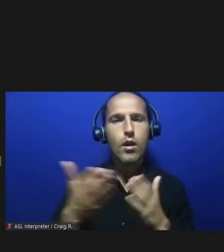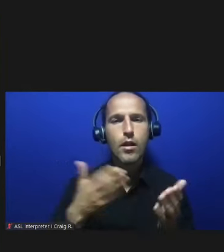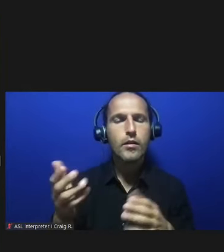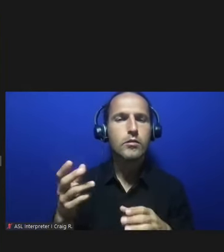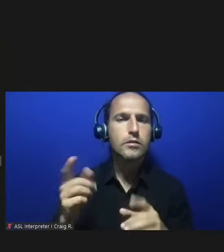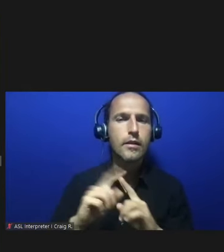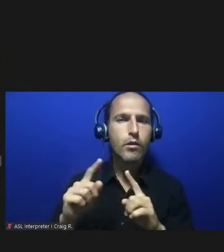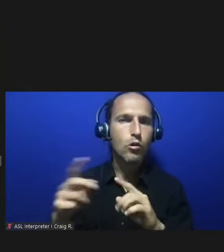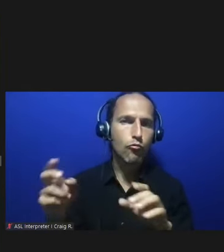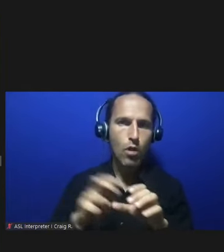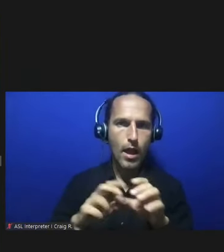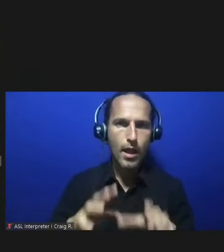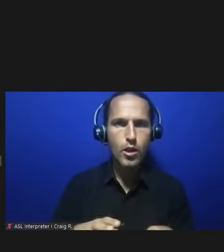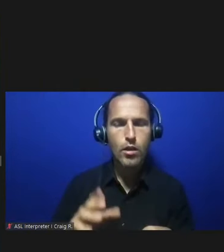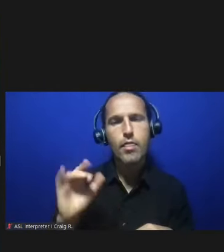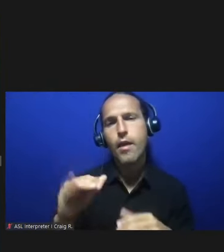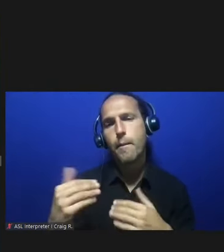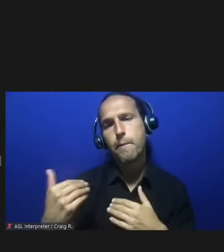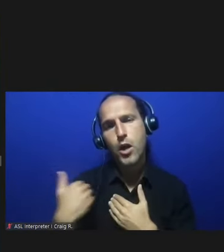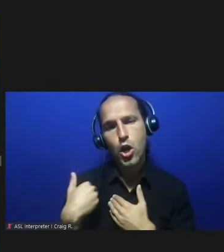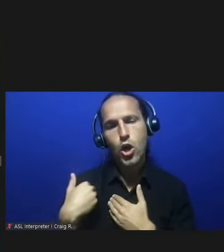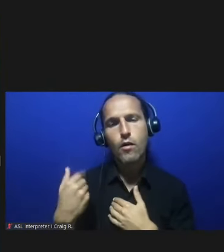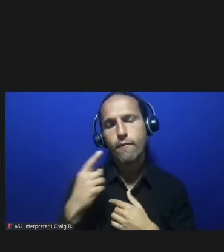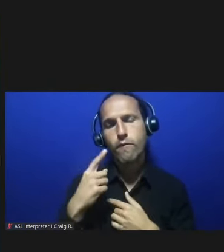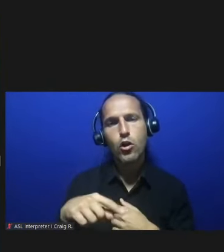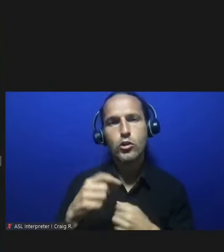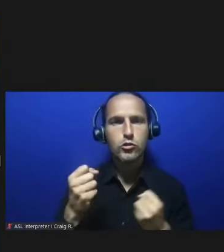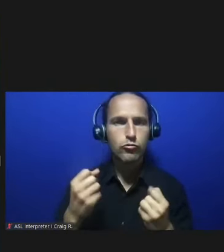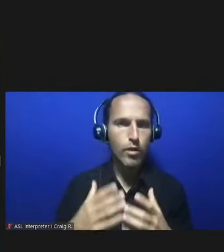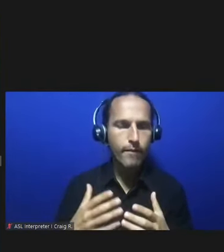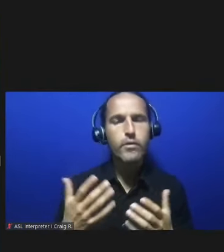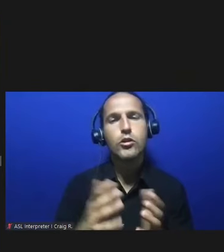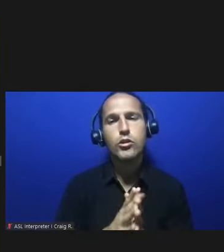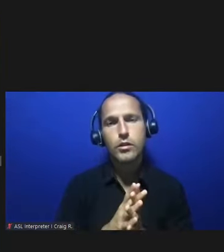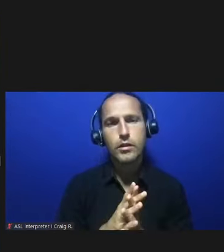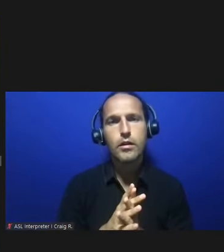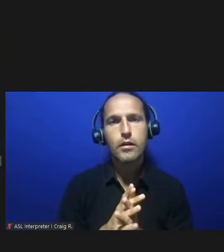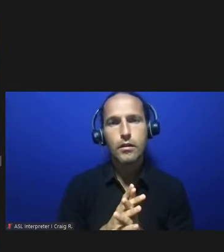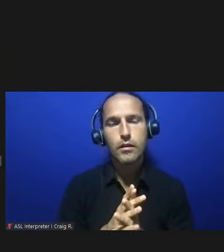riders. This will be a burden on the drivers.